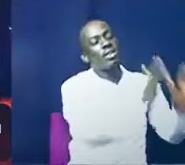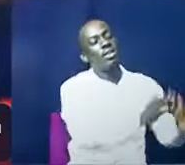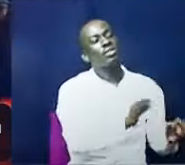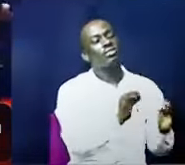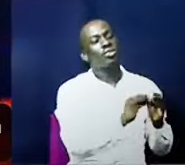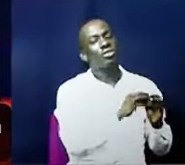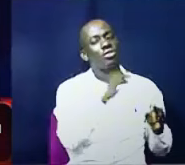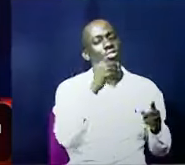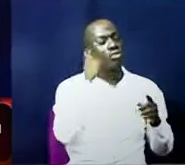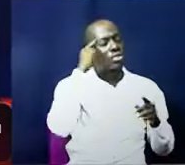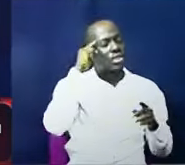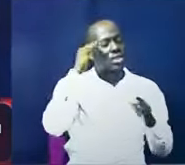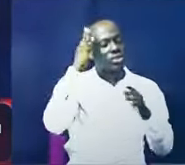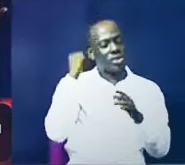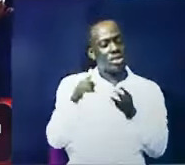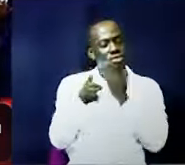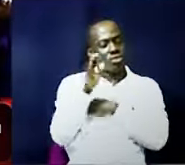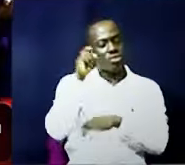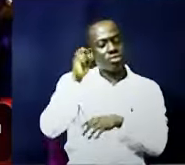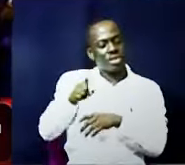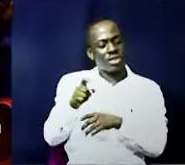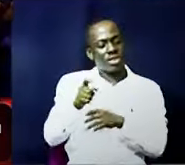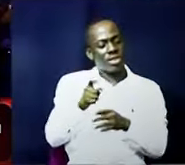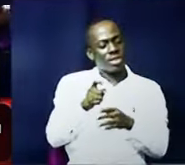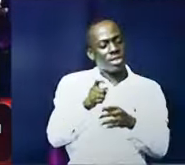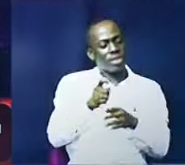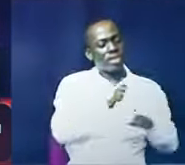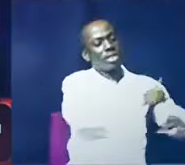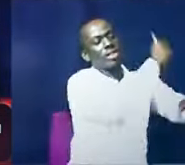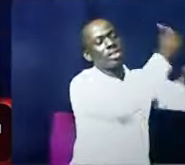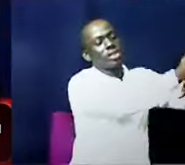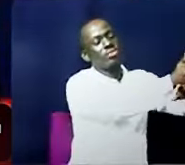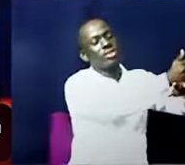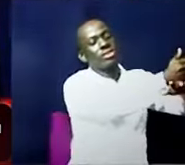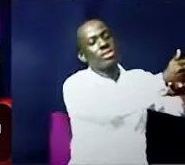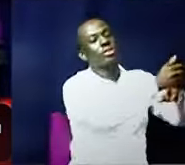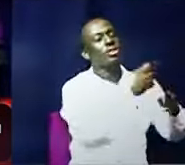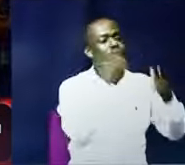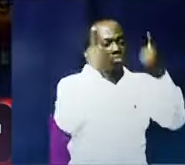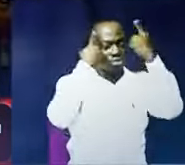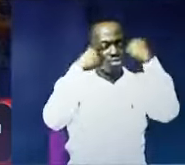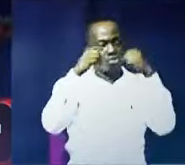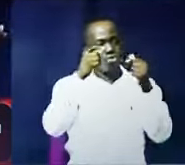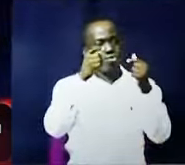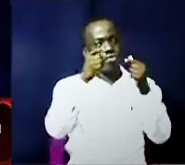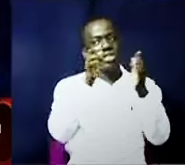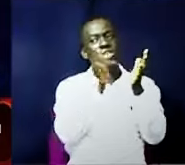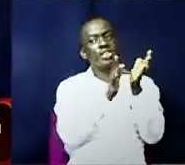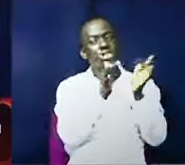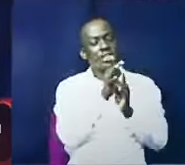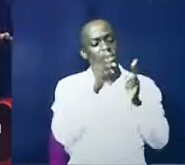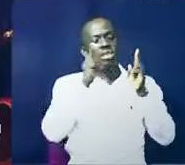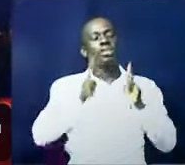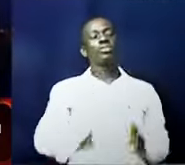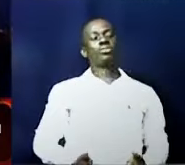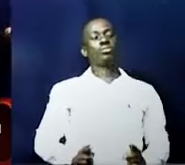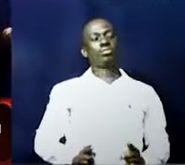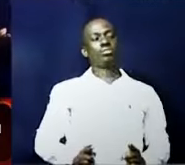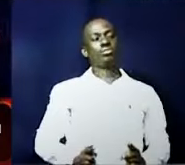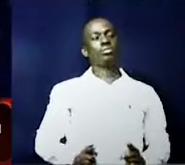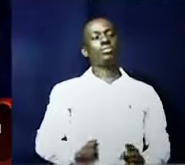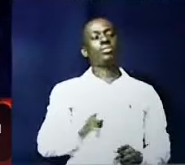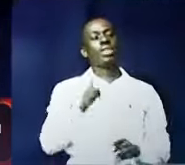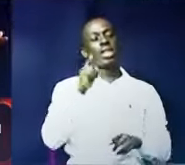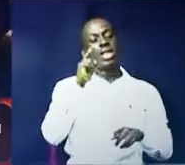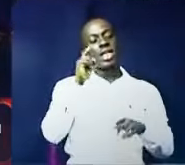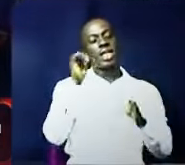Because he was wearing humanity. And in that state, Jesus